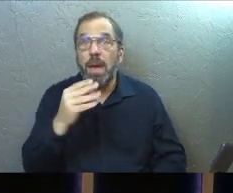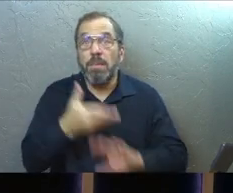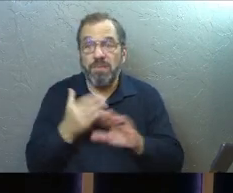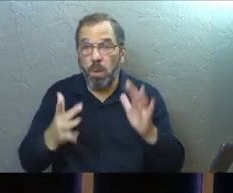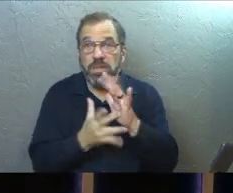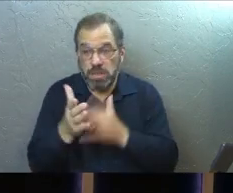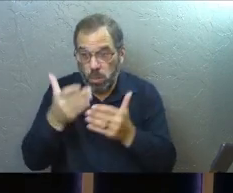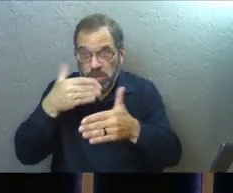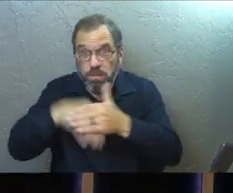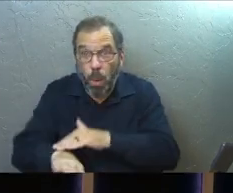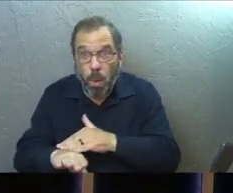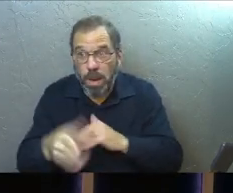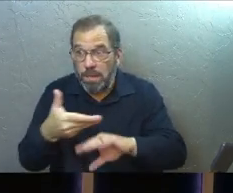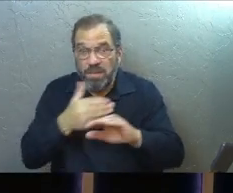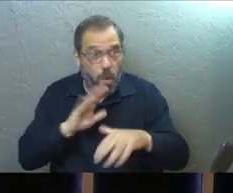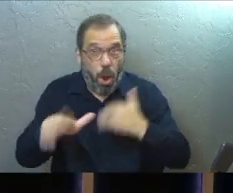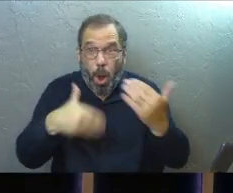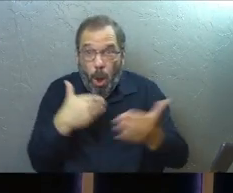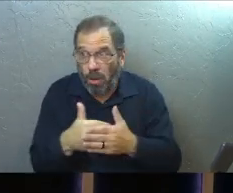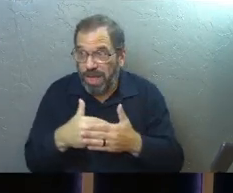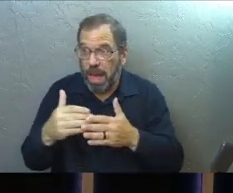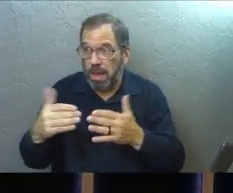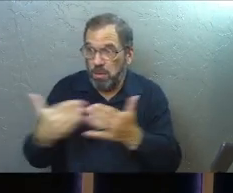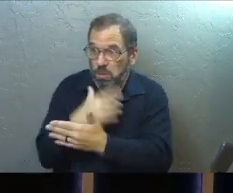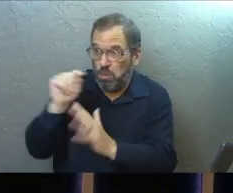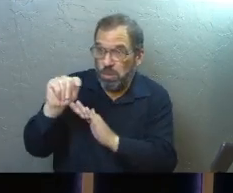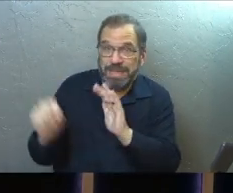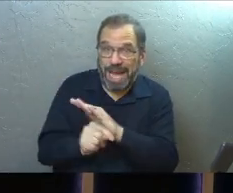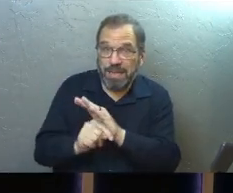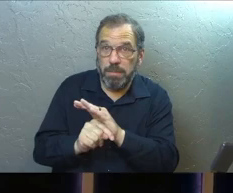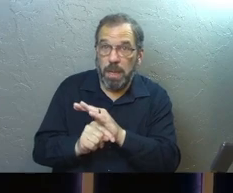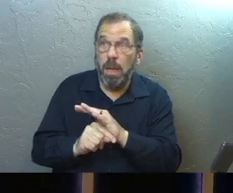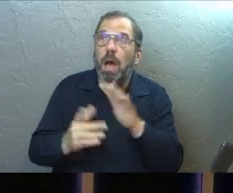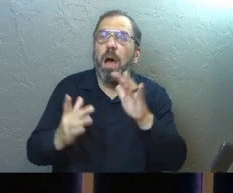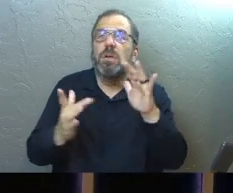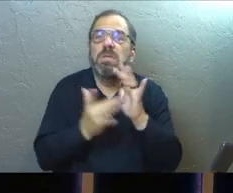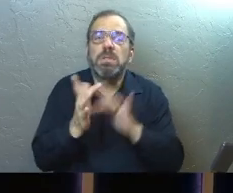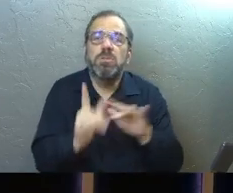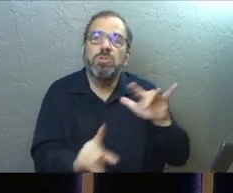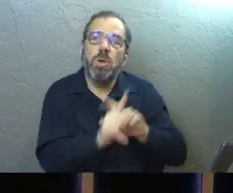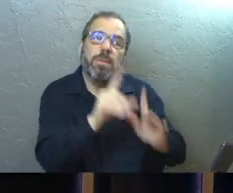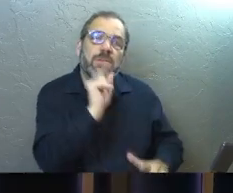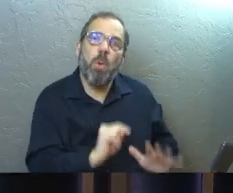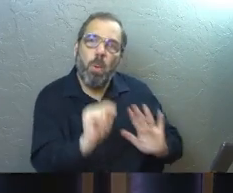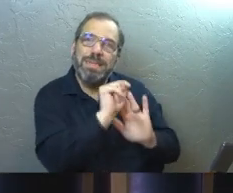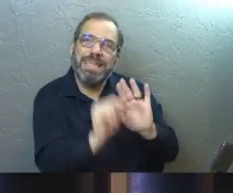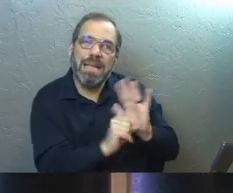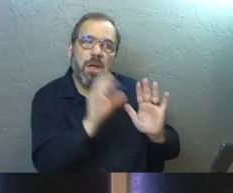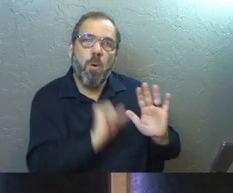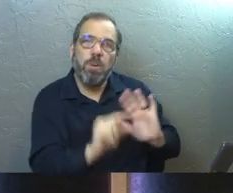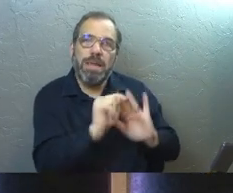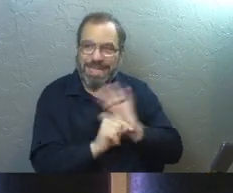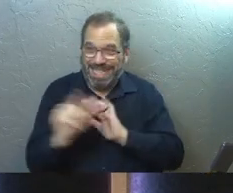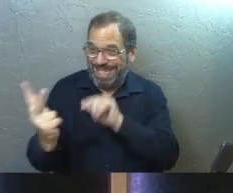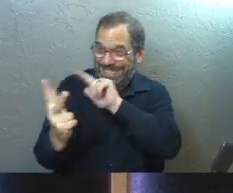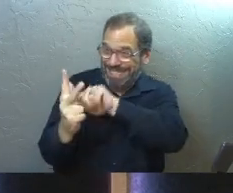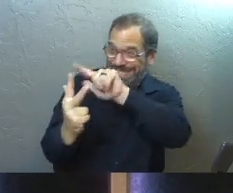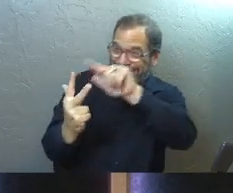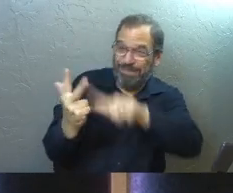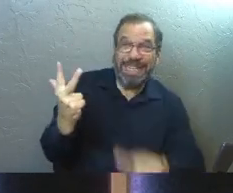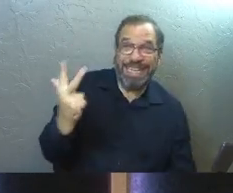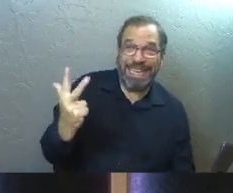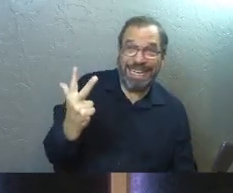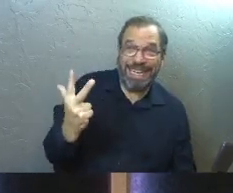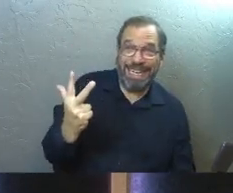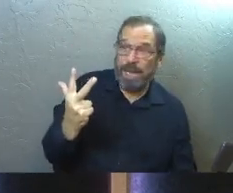Before the manger, before the nativity, before all of that, he was still showing up throughout the Old Testament. This is him. This is